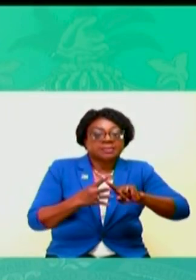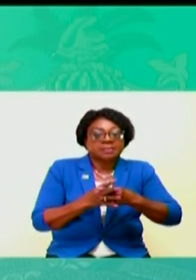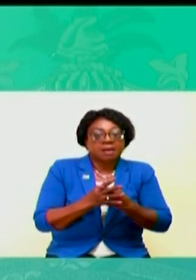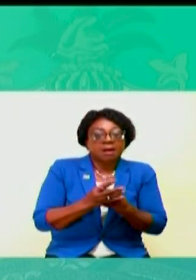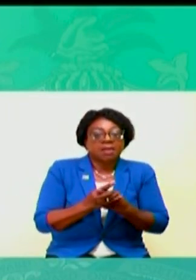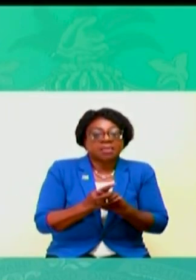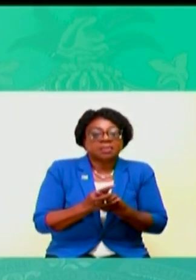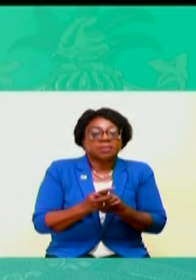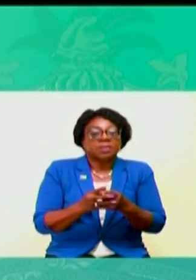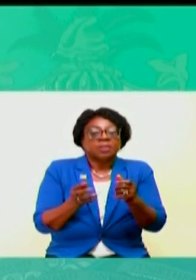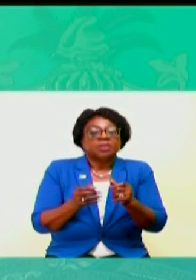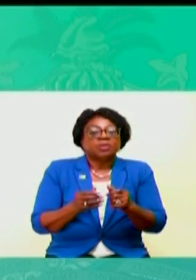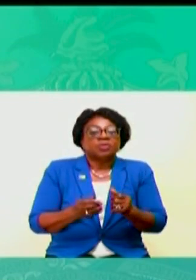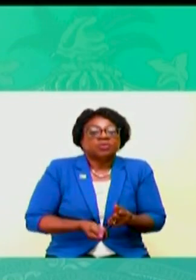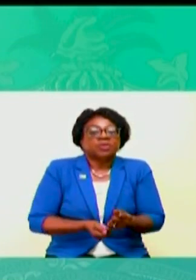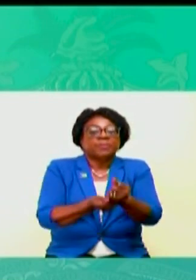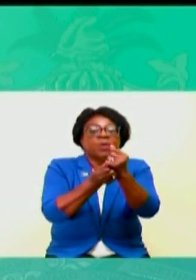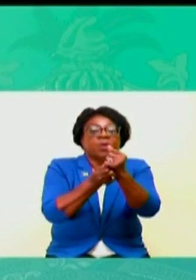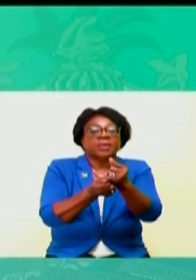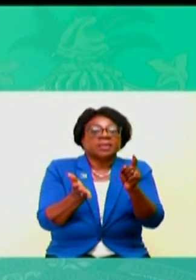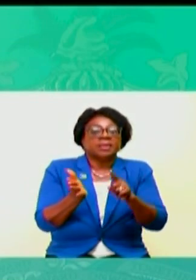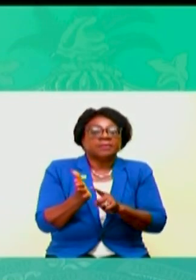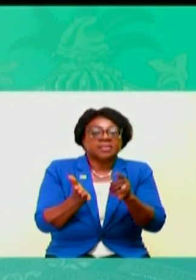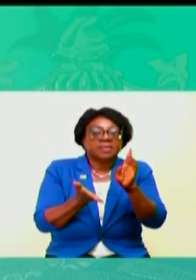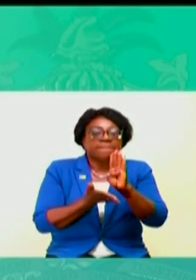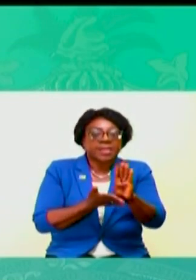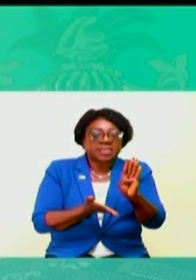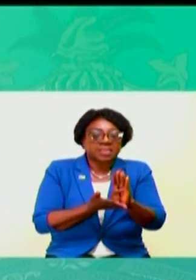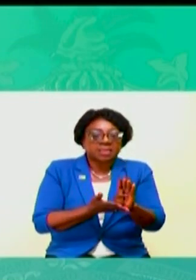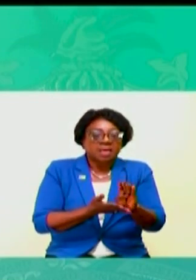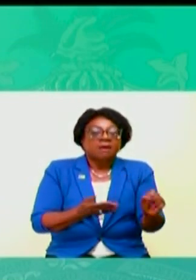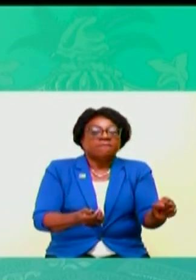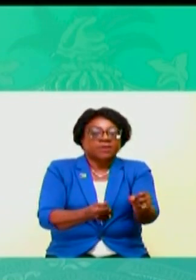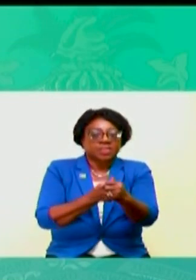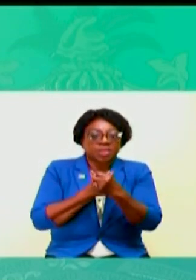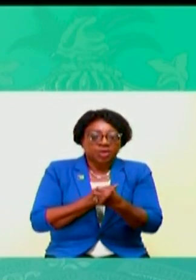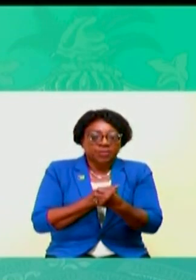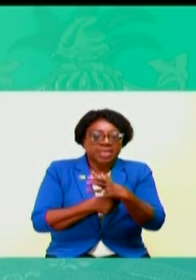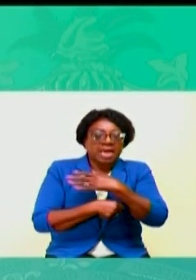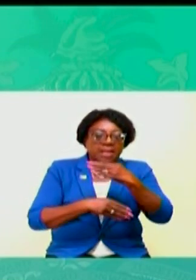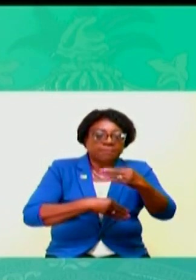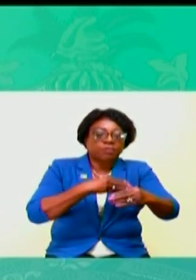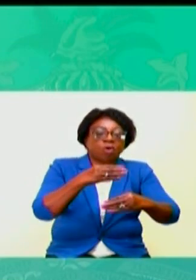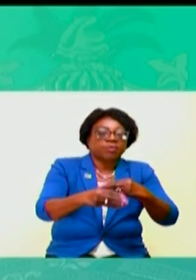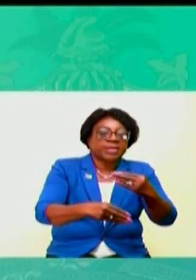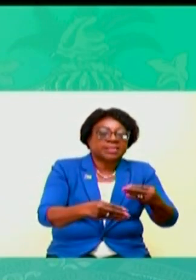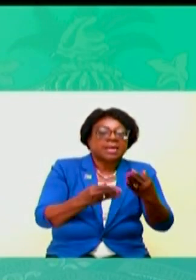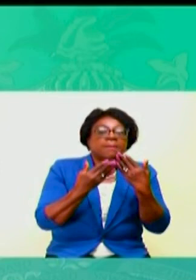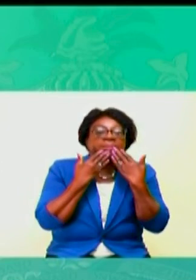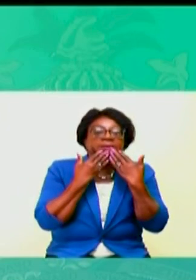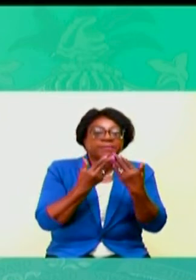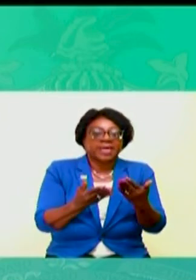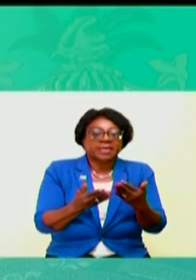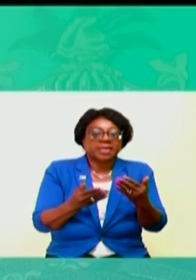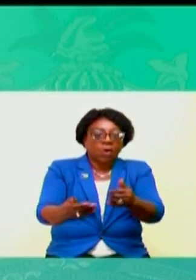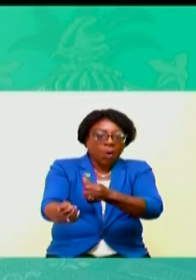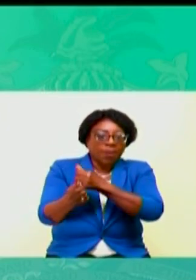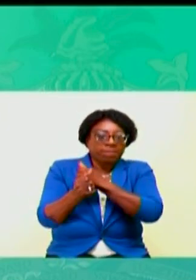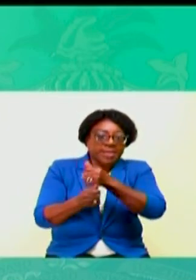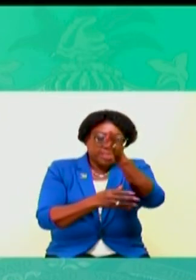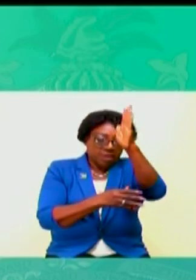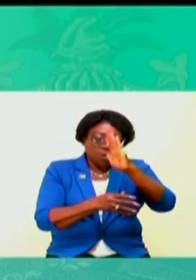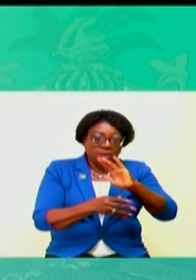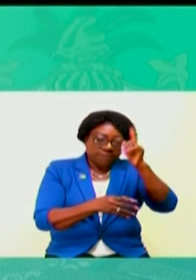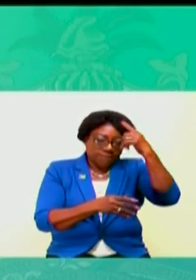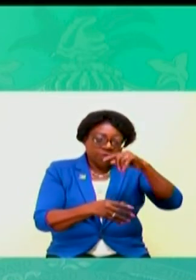Deputy Speaker, to support this budget for security and progress by thanking Almighty God for his steadfast